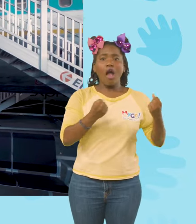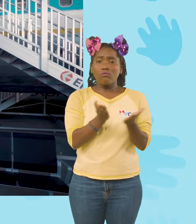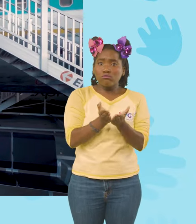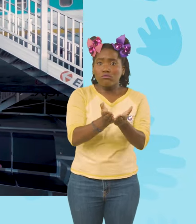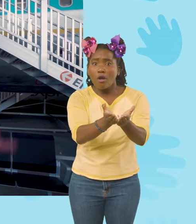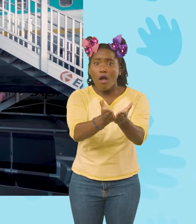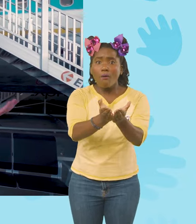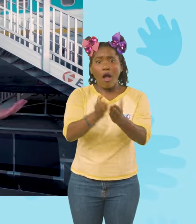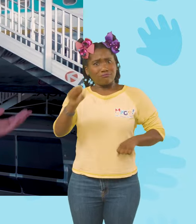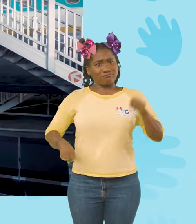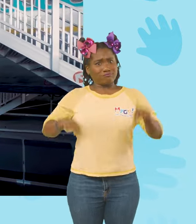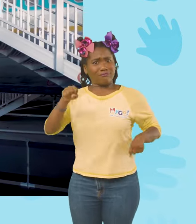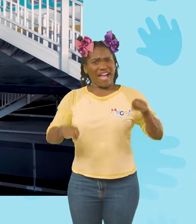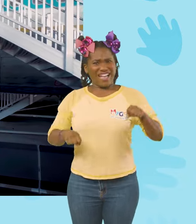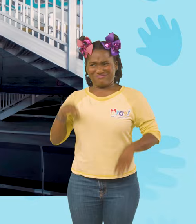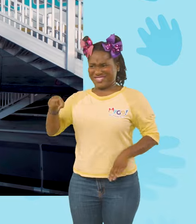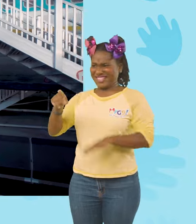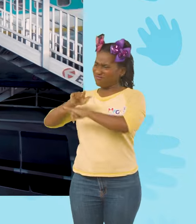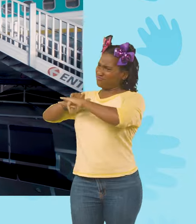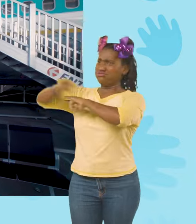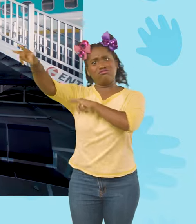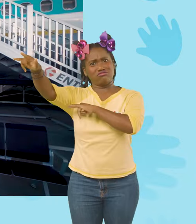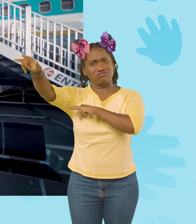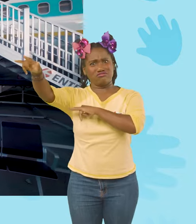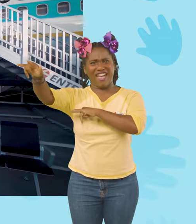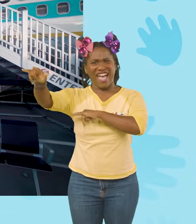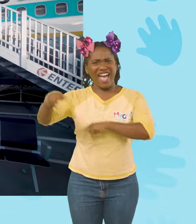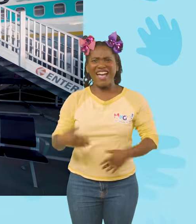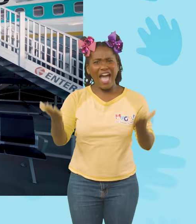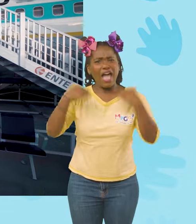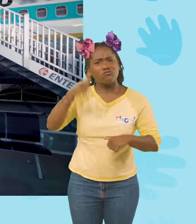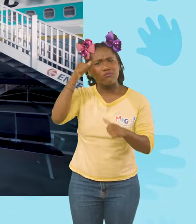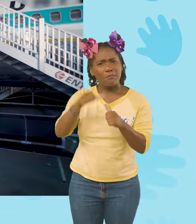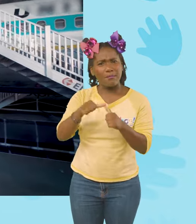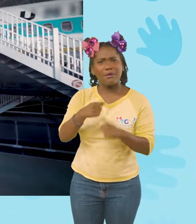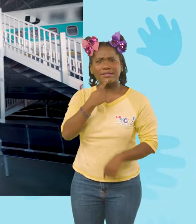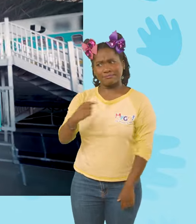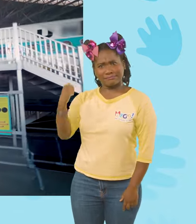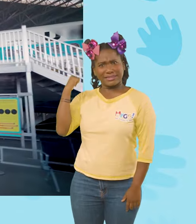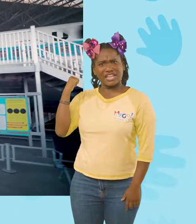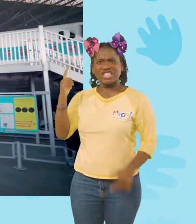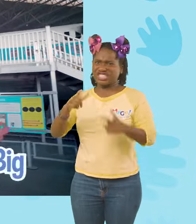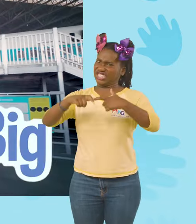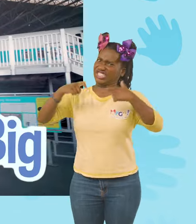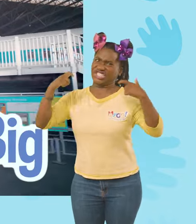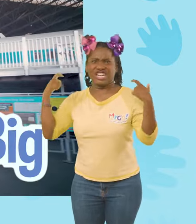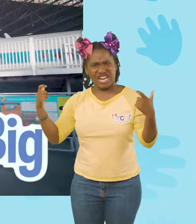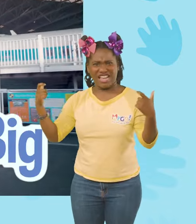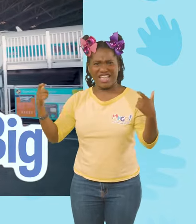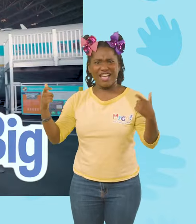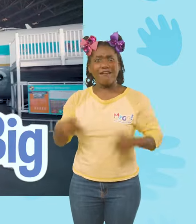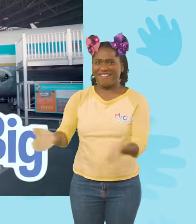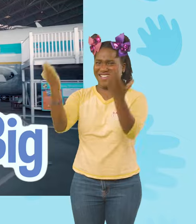boat or a bicycle, but way quicker. But hey, remember how I said this airplane is so big?